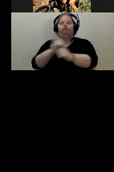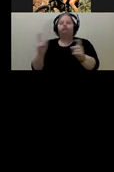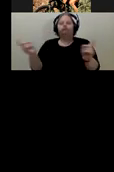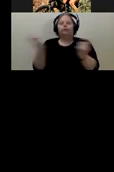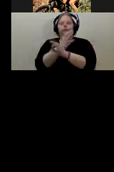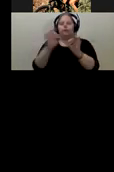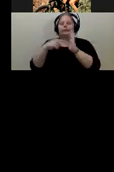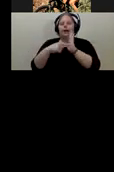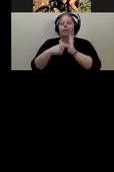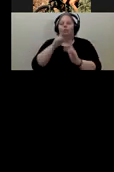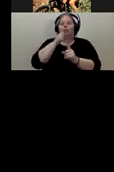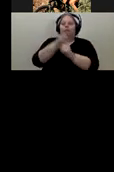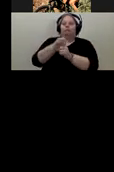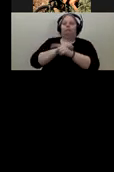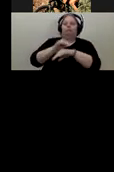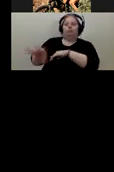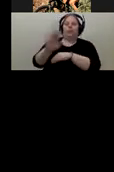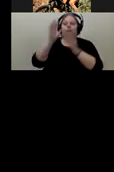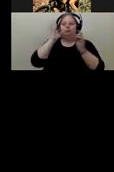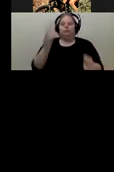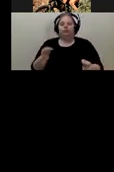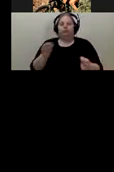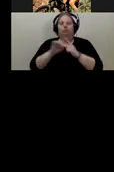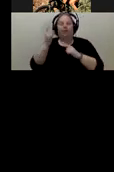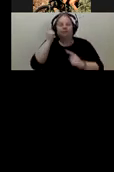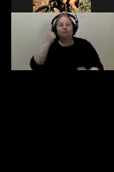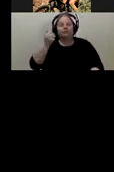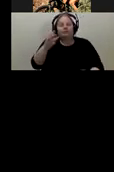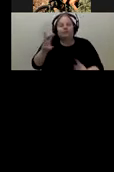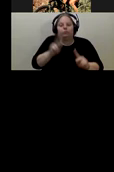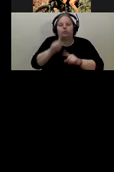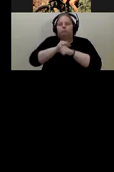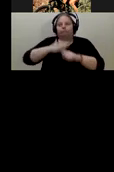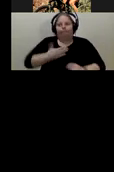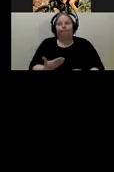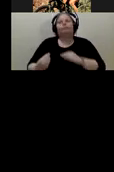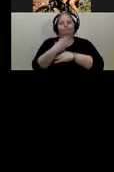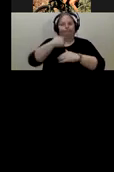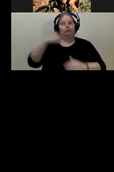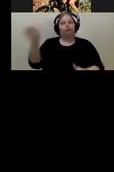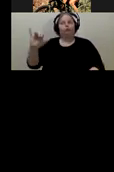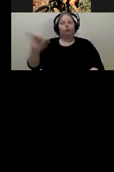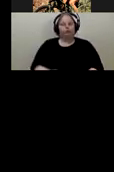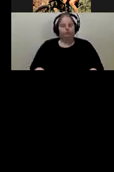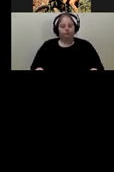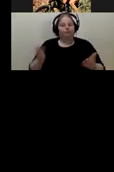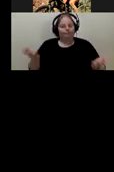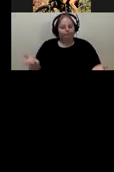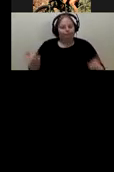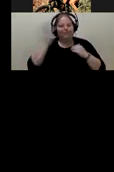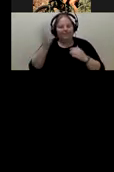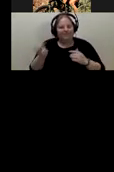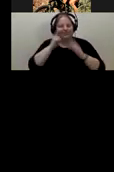impacts their decision-making. But only 16% said, oh, no, it impacts me too. Okay. So you see that? You